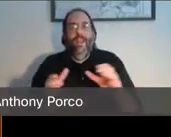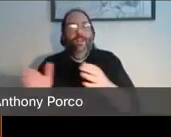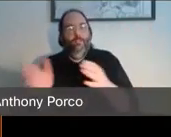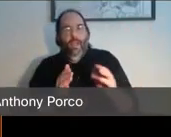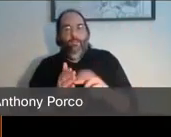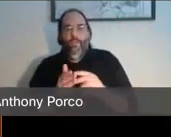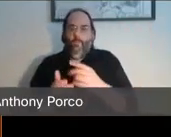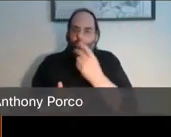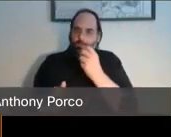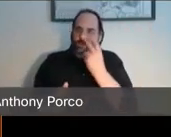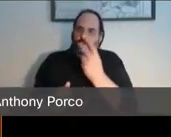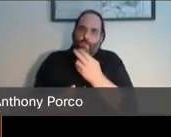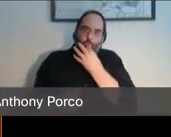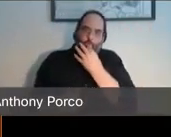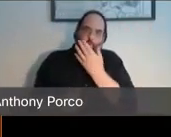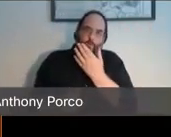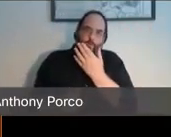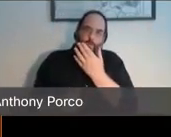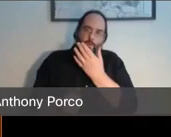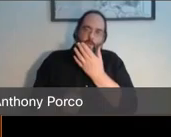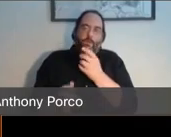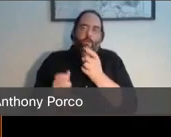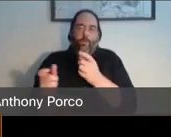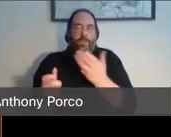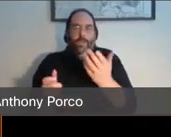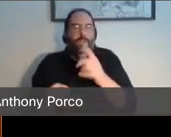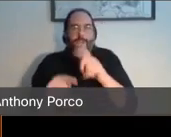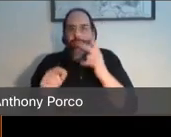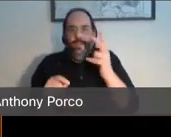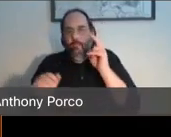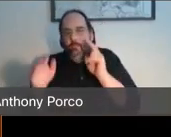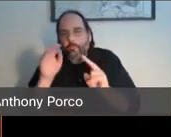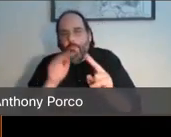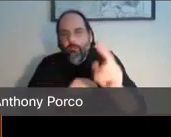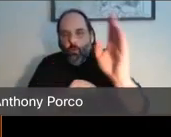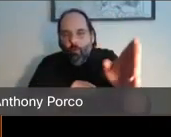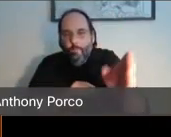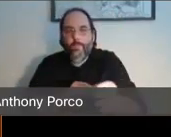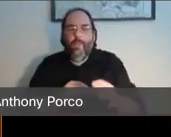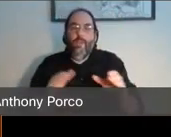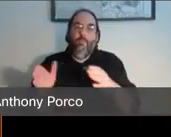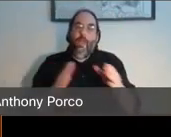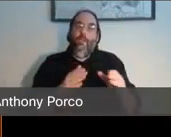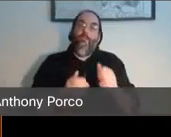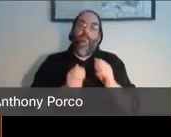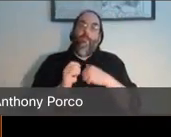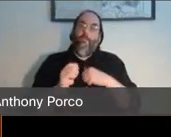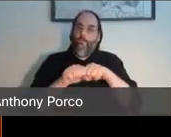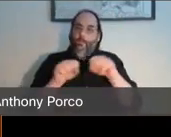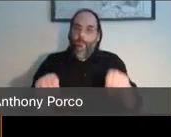see in the immediate present controls what we cannot see in our future. Action plans provide structure and